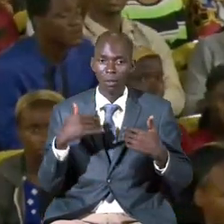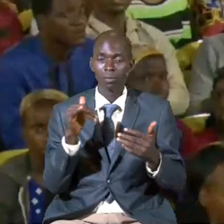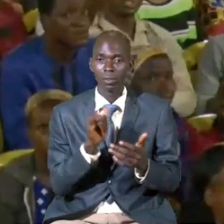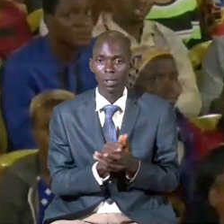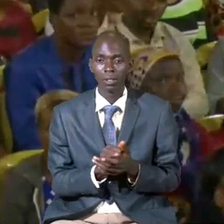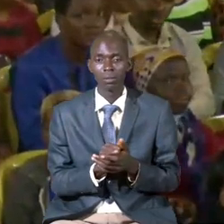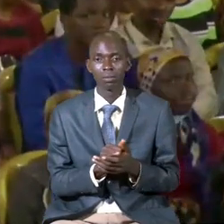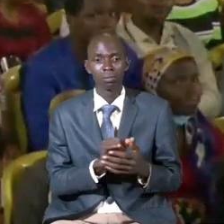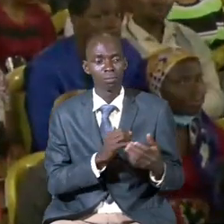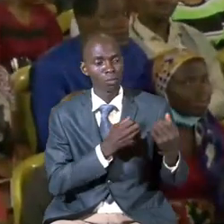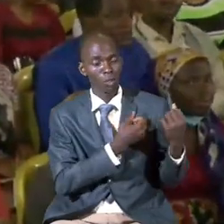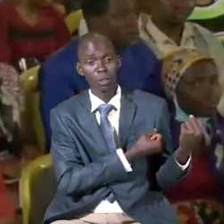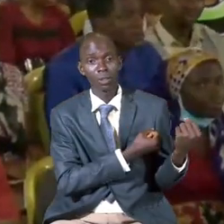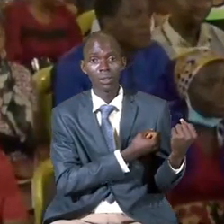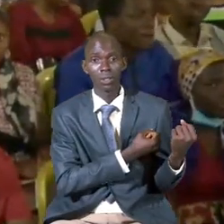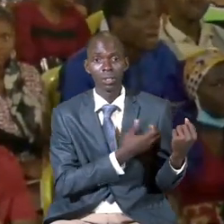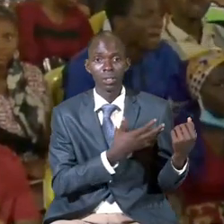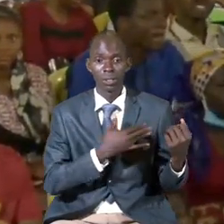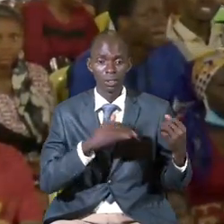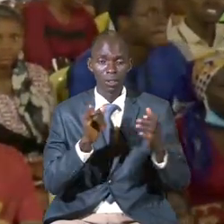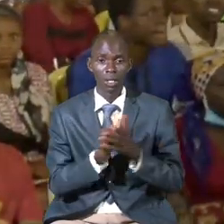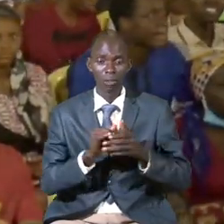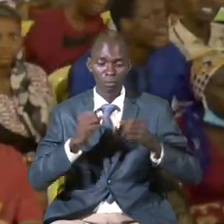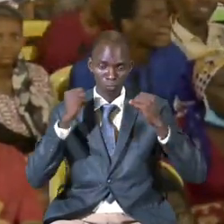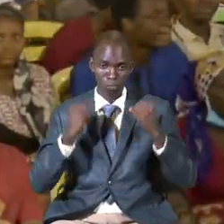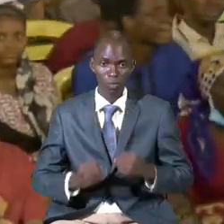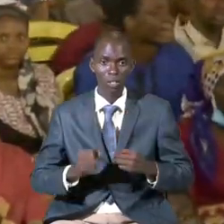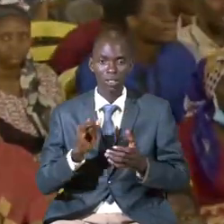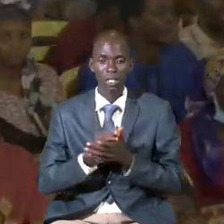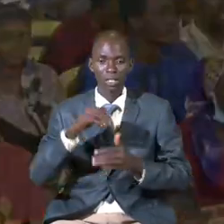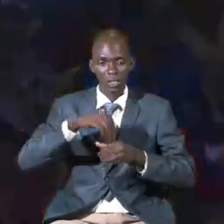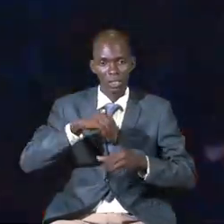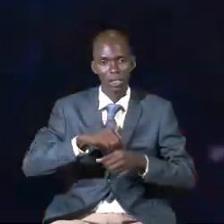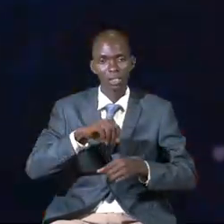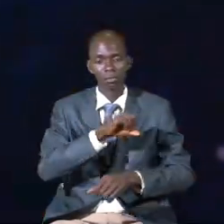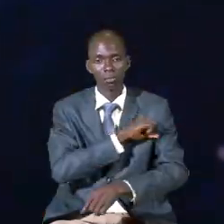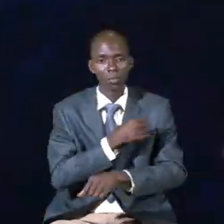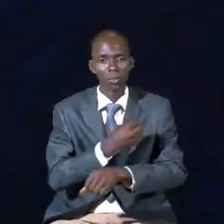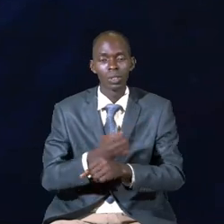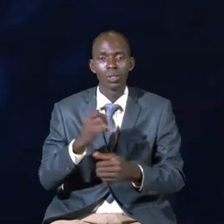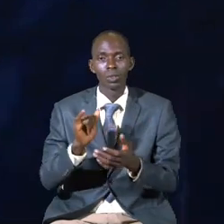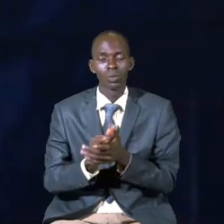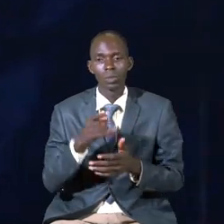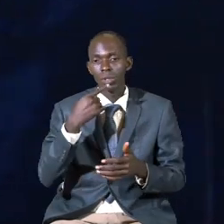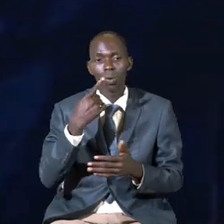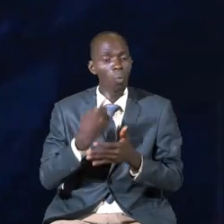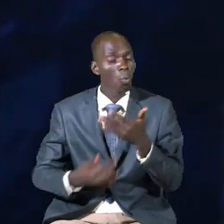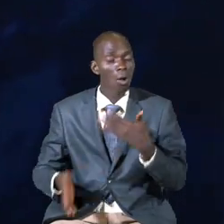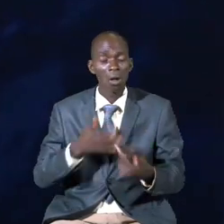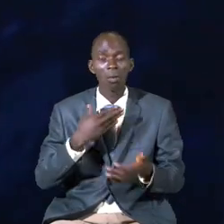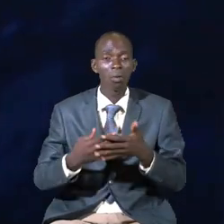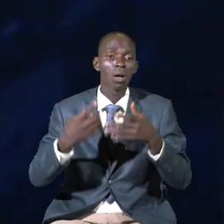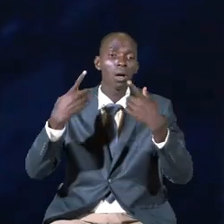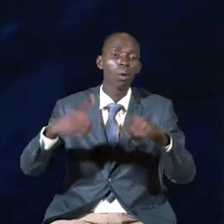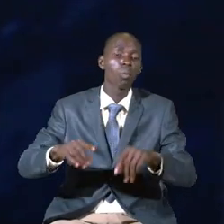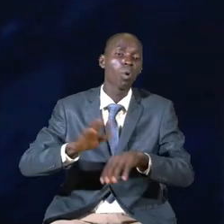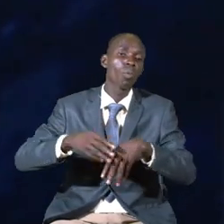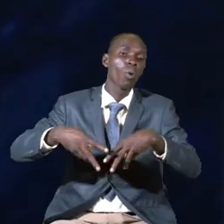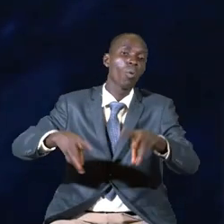the fortitude that inner strength to say whatever lies in the way i